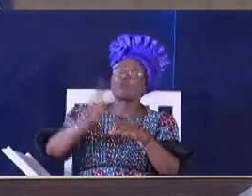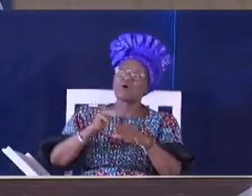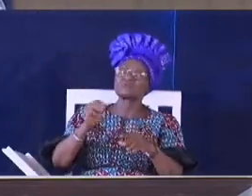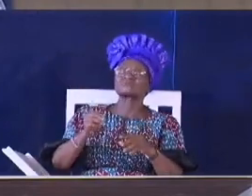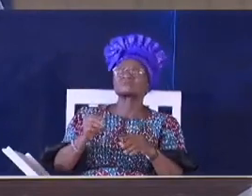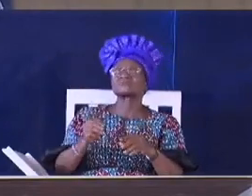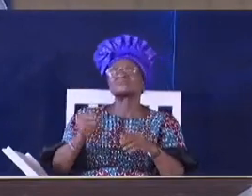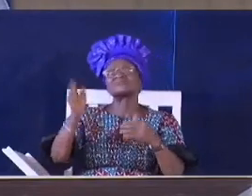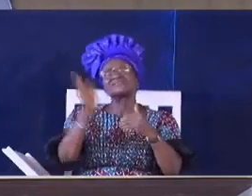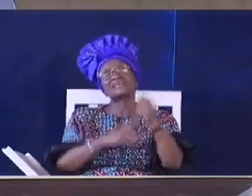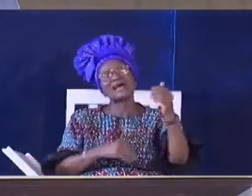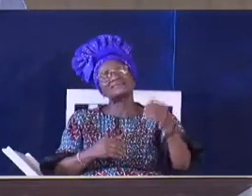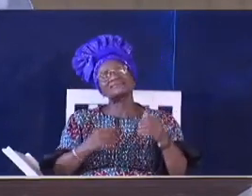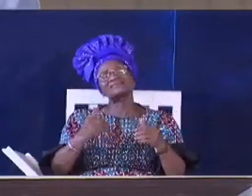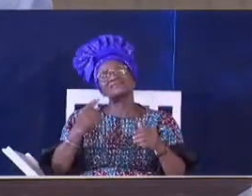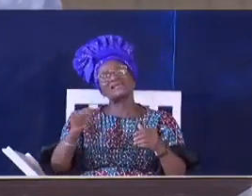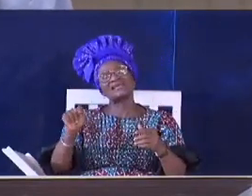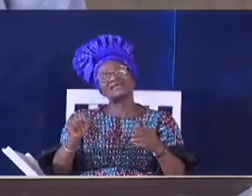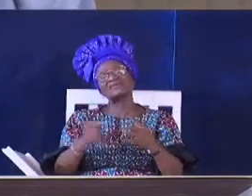by step by step.